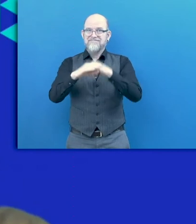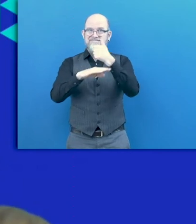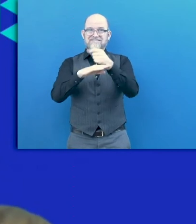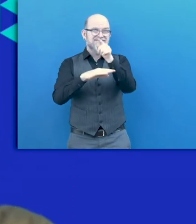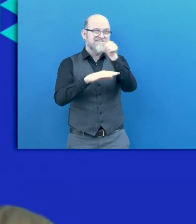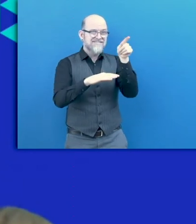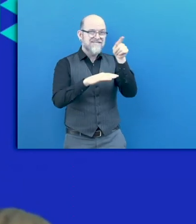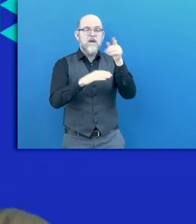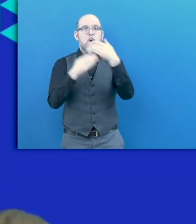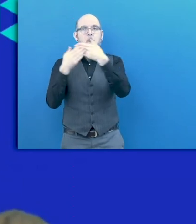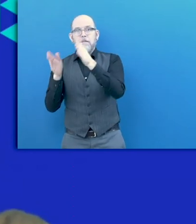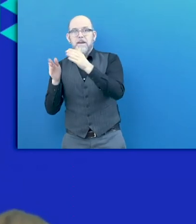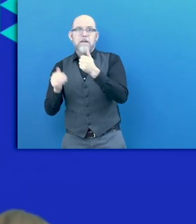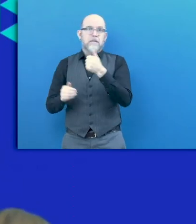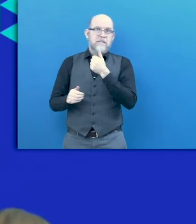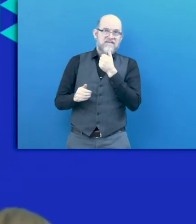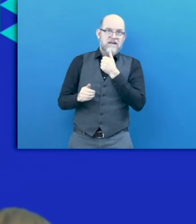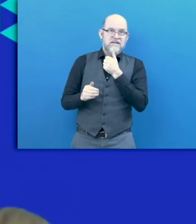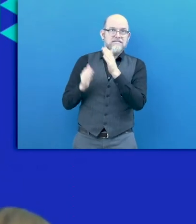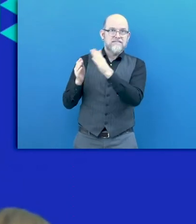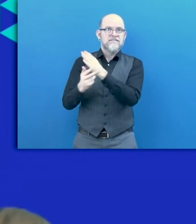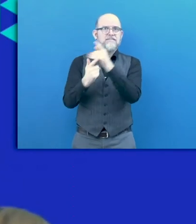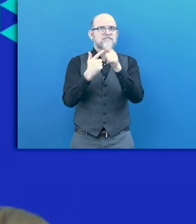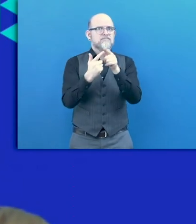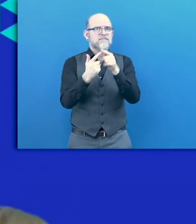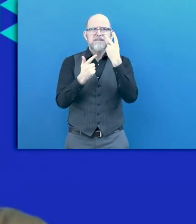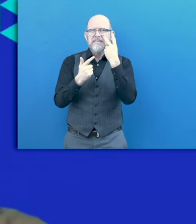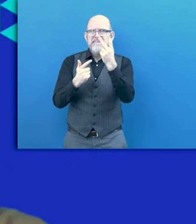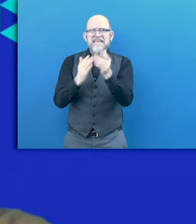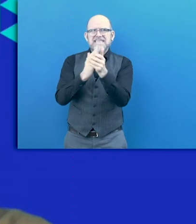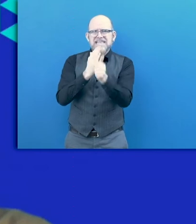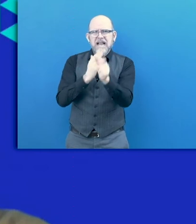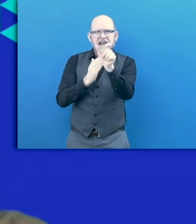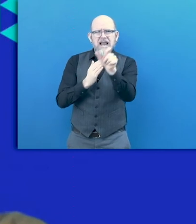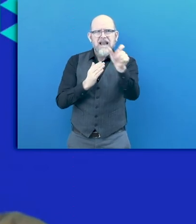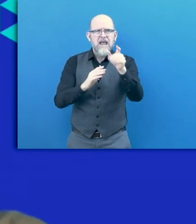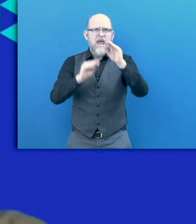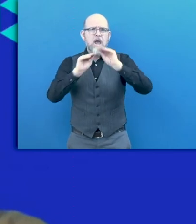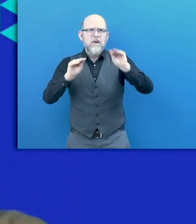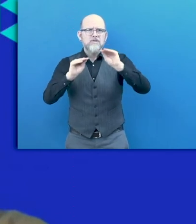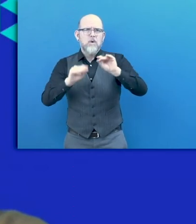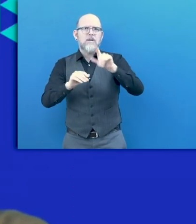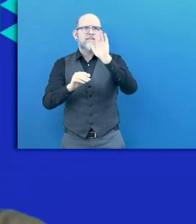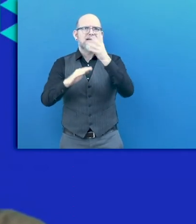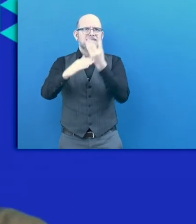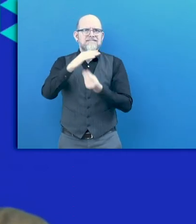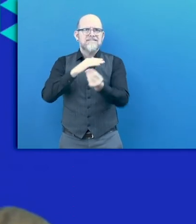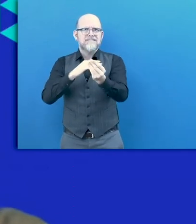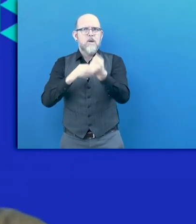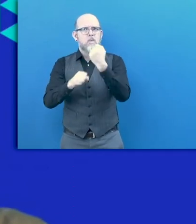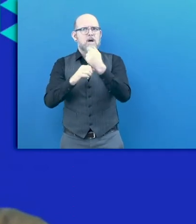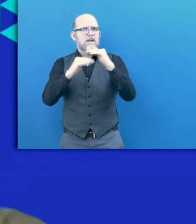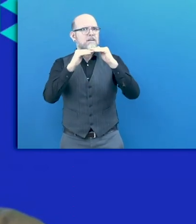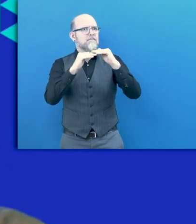we need to ensure that people with disabilities have access to the skills that the labor market is demanding. And thirdly, we need to have an enabling